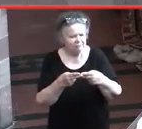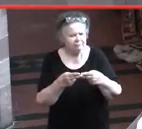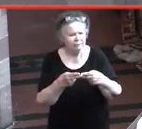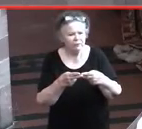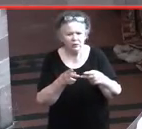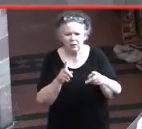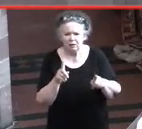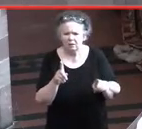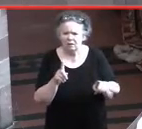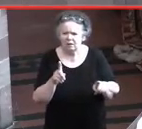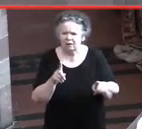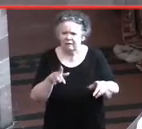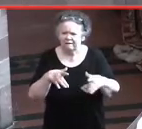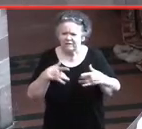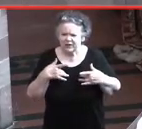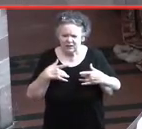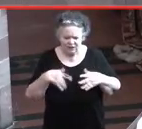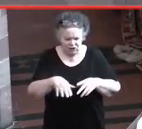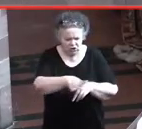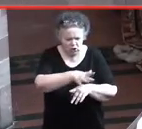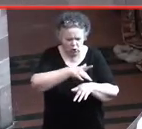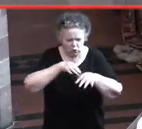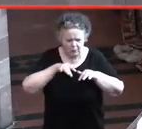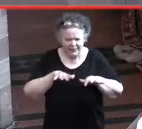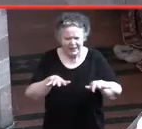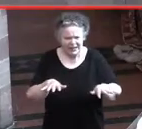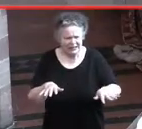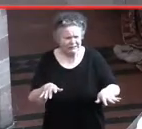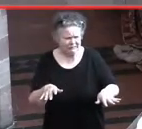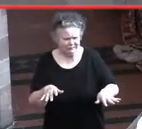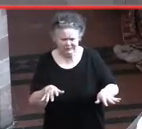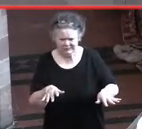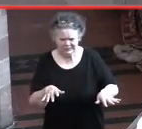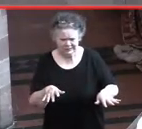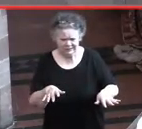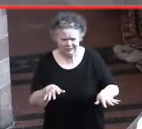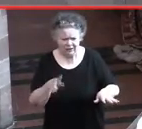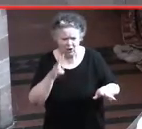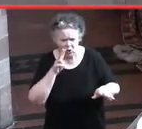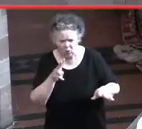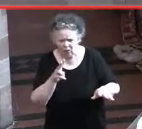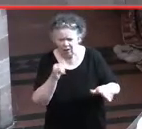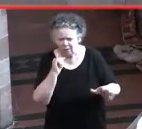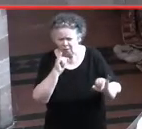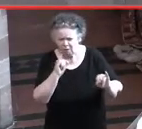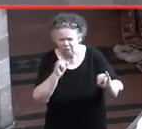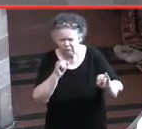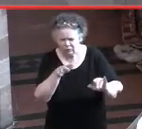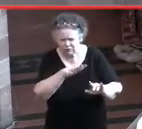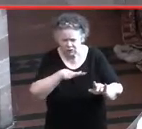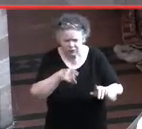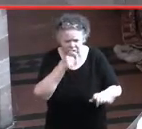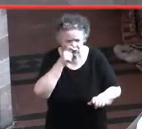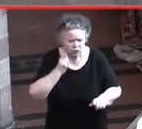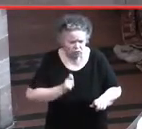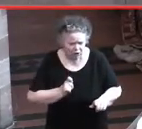fills much of social media, when we look at the desperate situation in